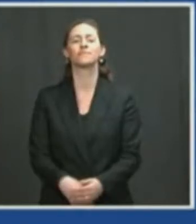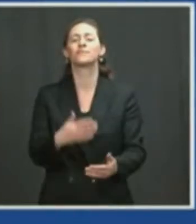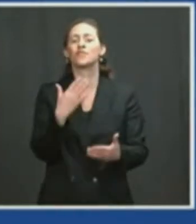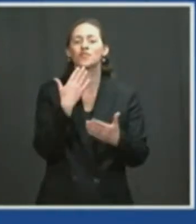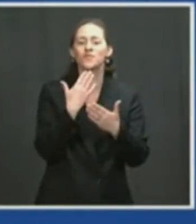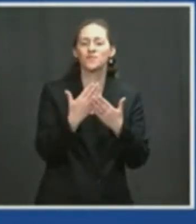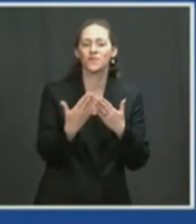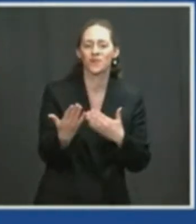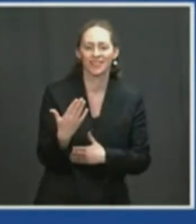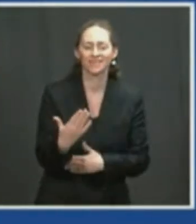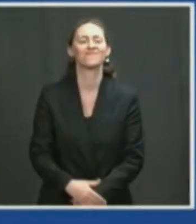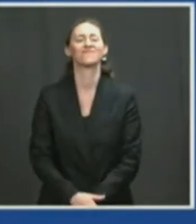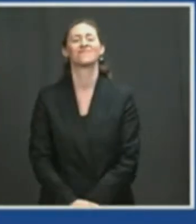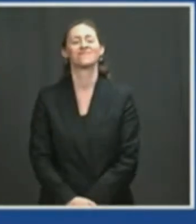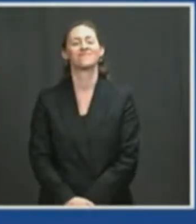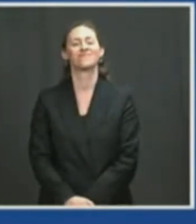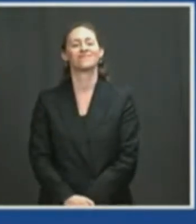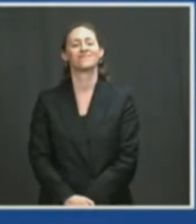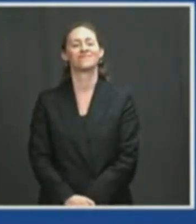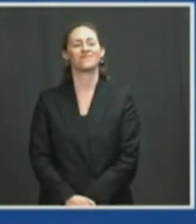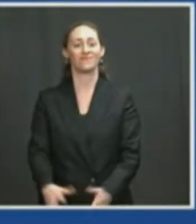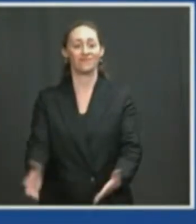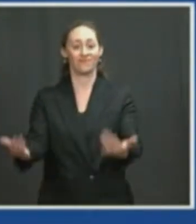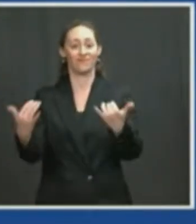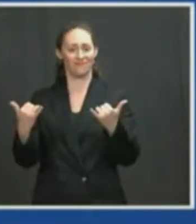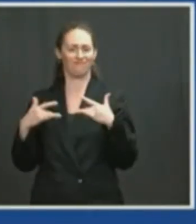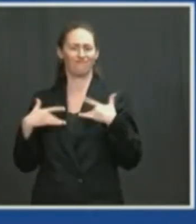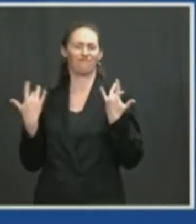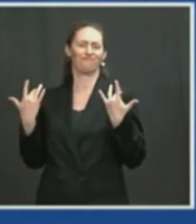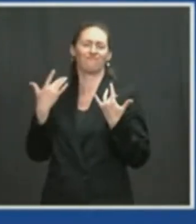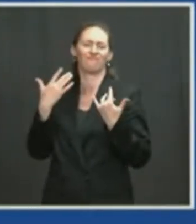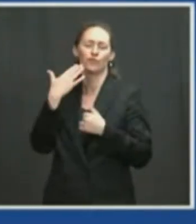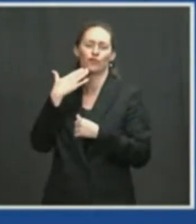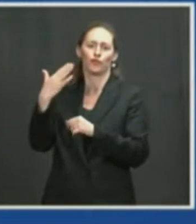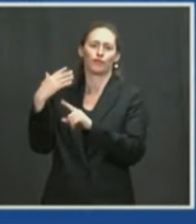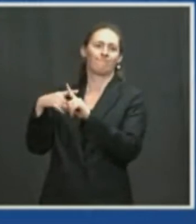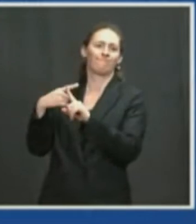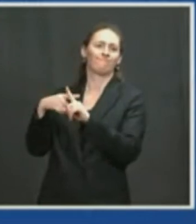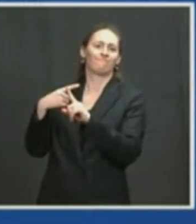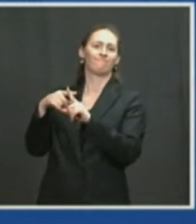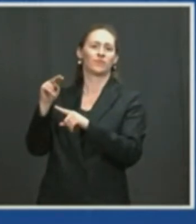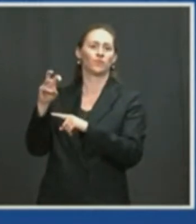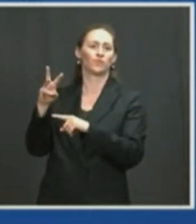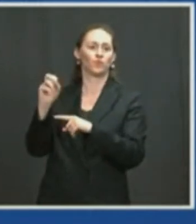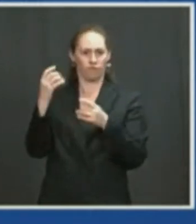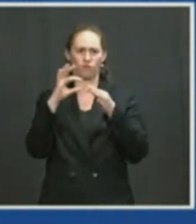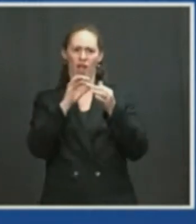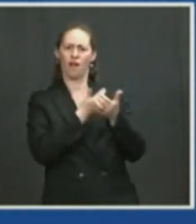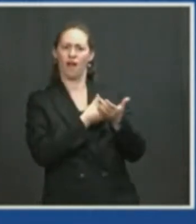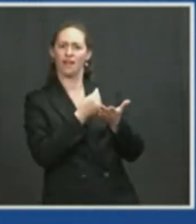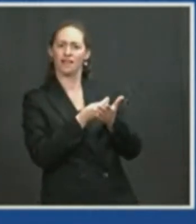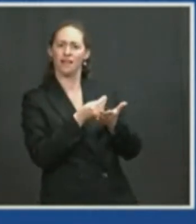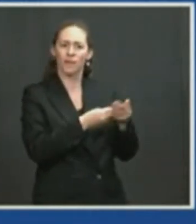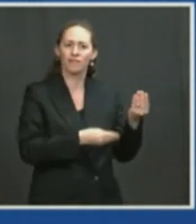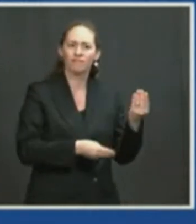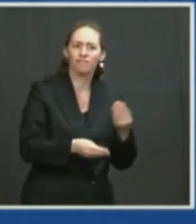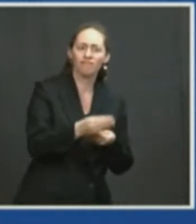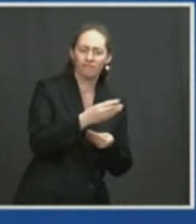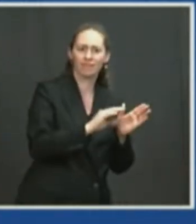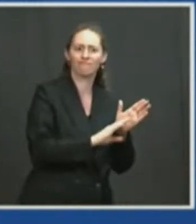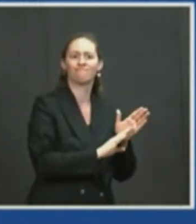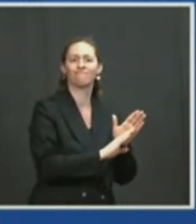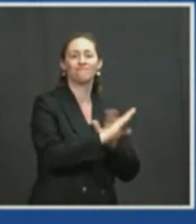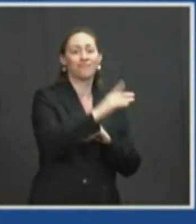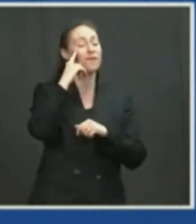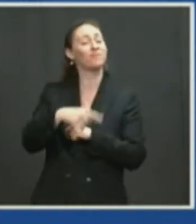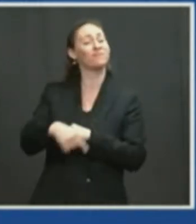Today, we received great news for our economy and our recovery, and for the American people. This morning, we learned that in